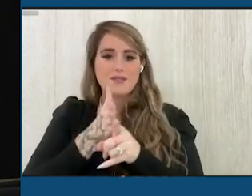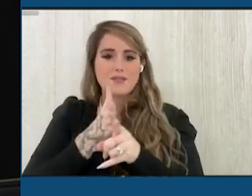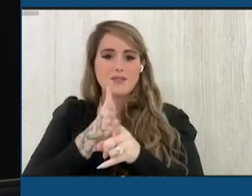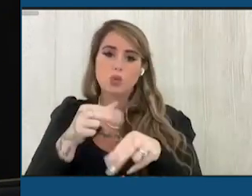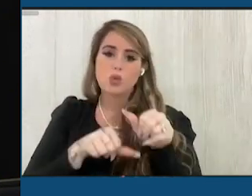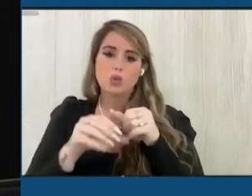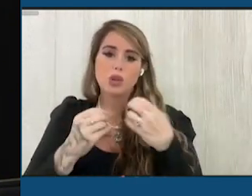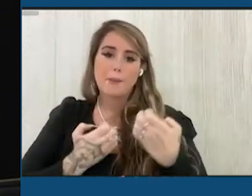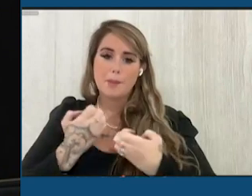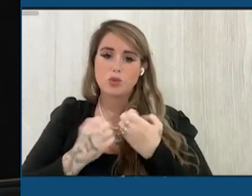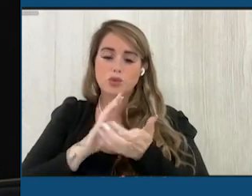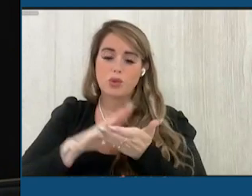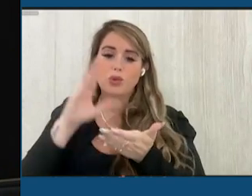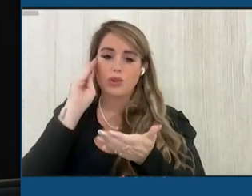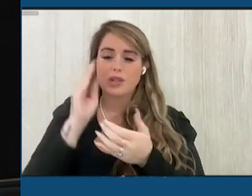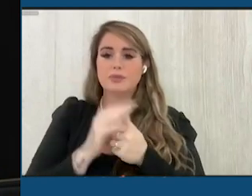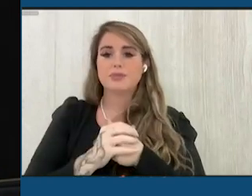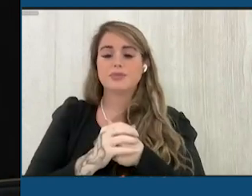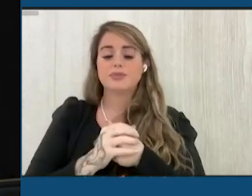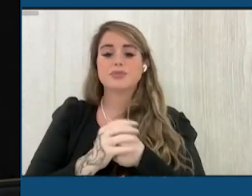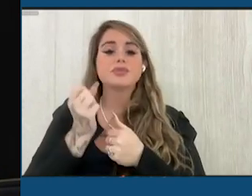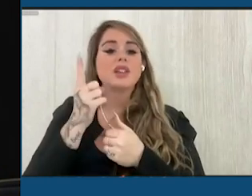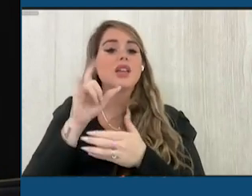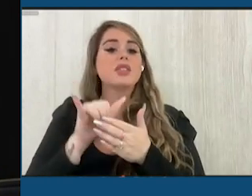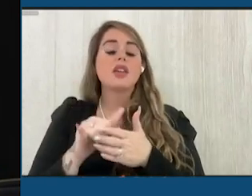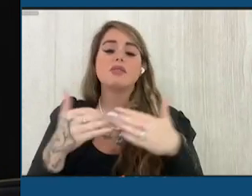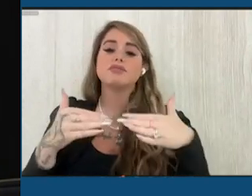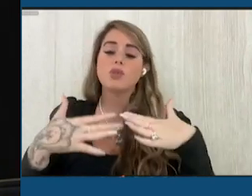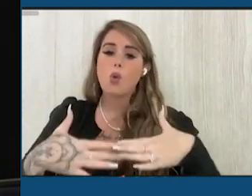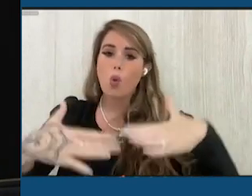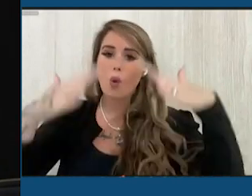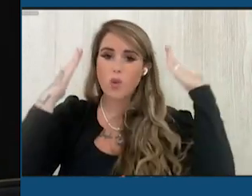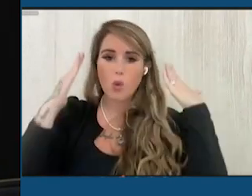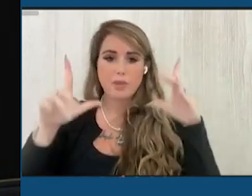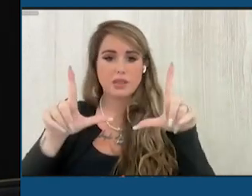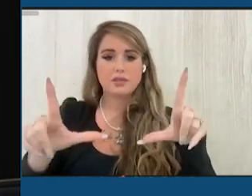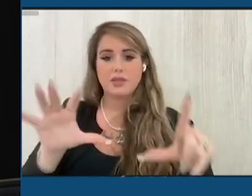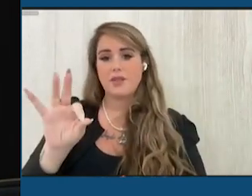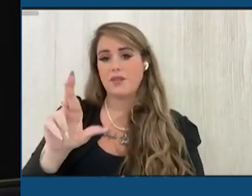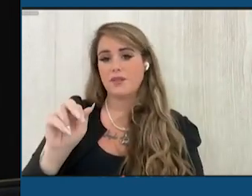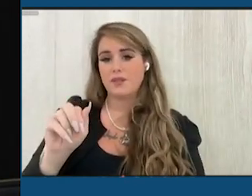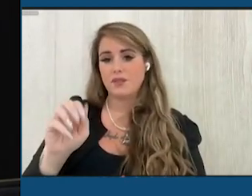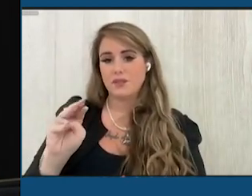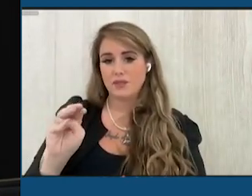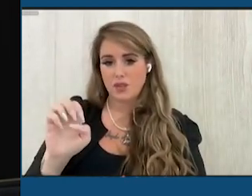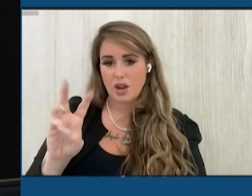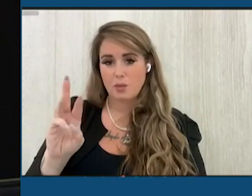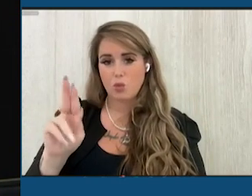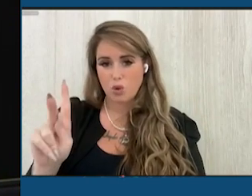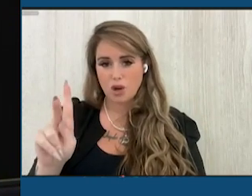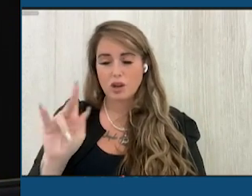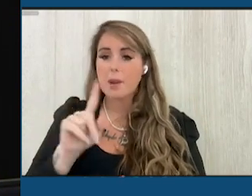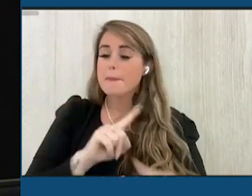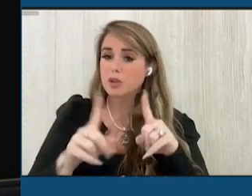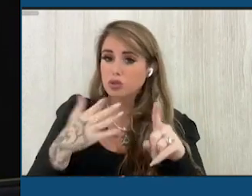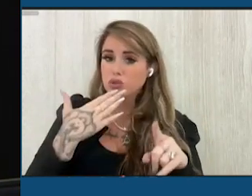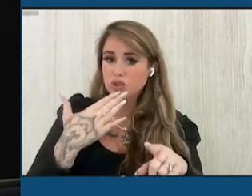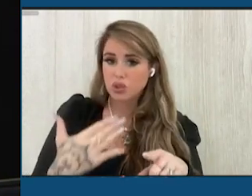learning. So this is an overwhelming framework, but it's a good one, which basically says that at the